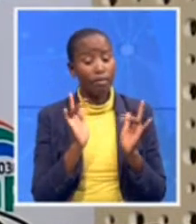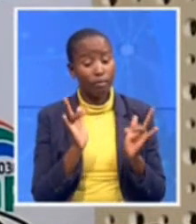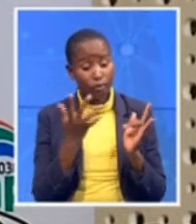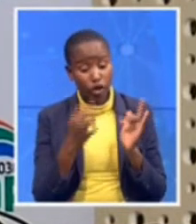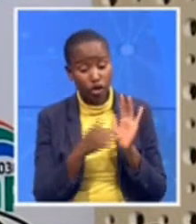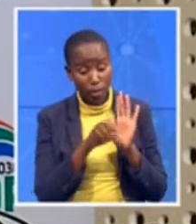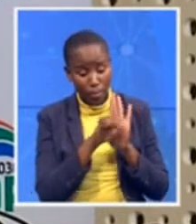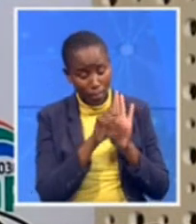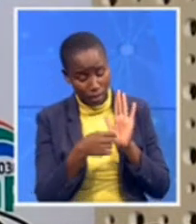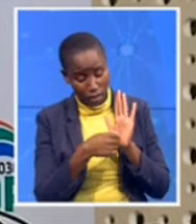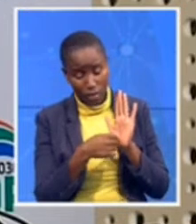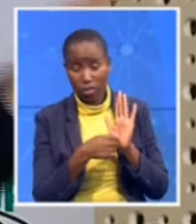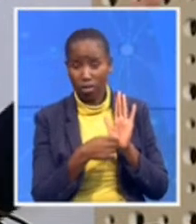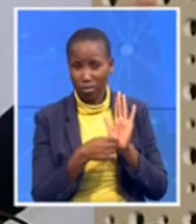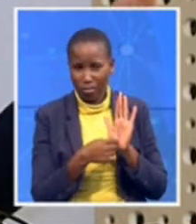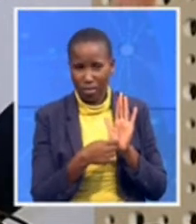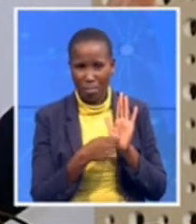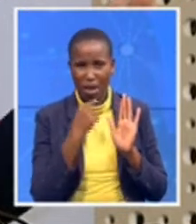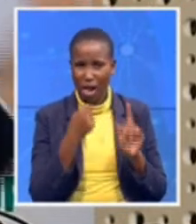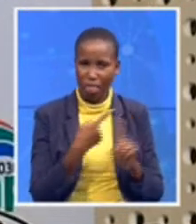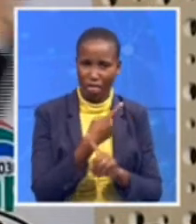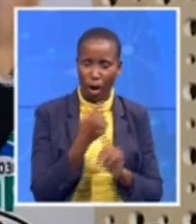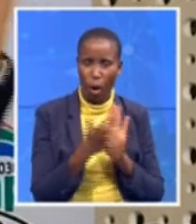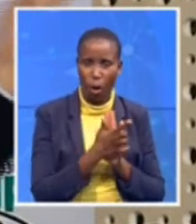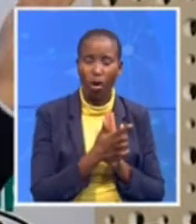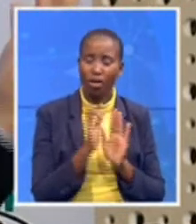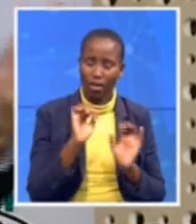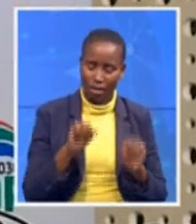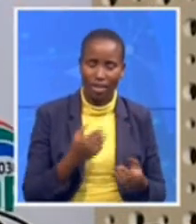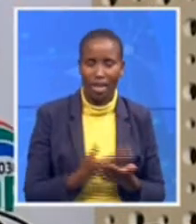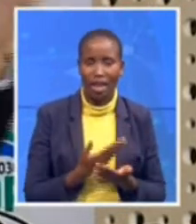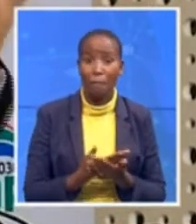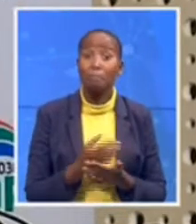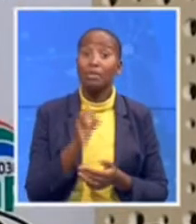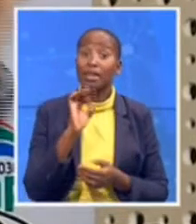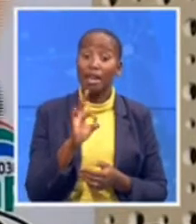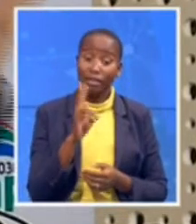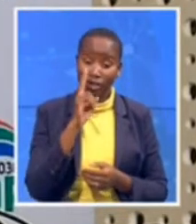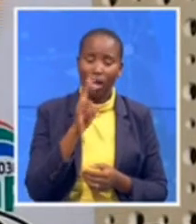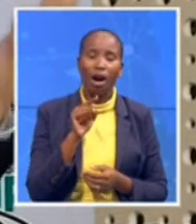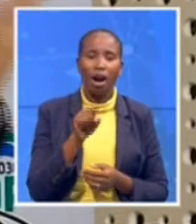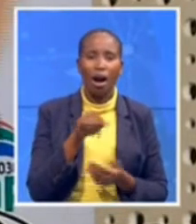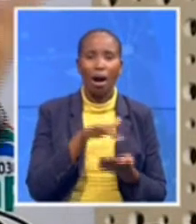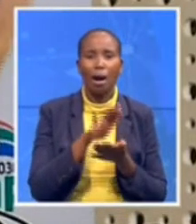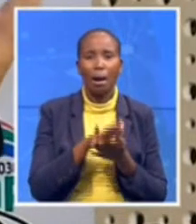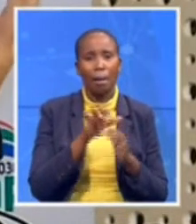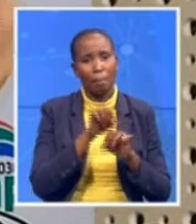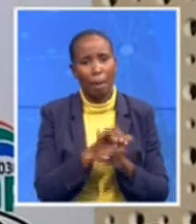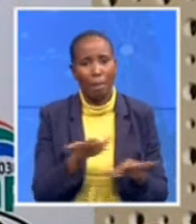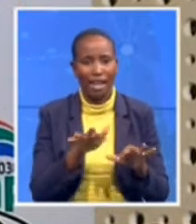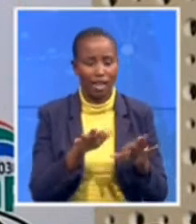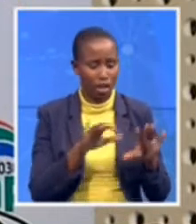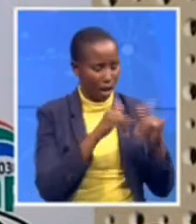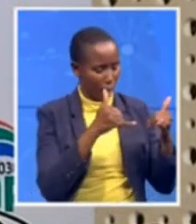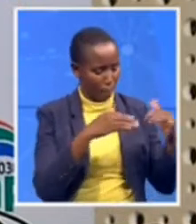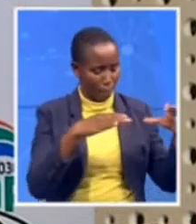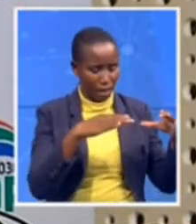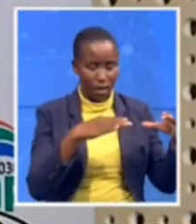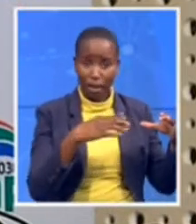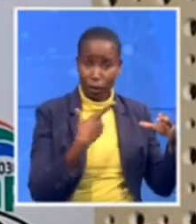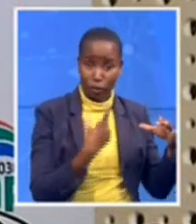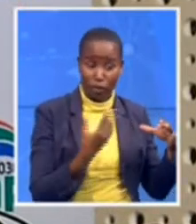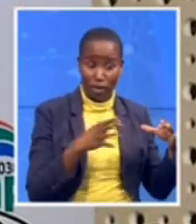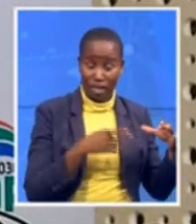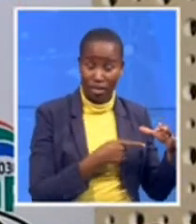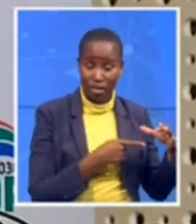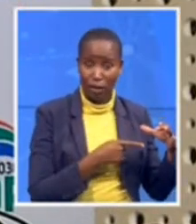Board. So it's, again, if it falls within publication, emphasis point, it's not subject to pre-distribution classification. It's only when